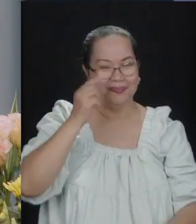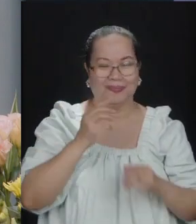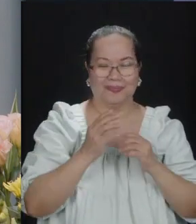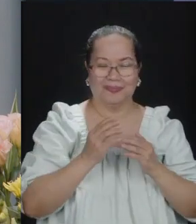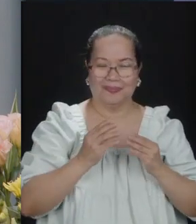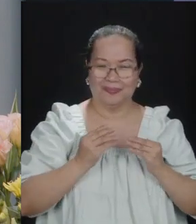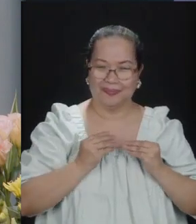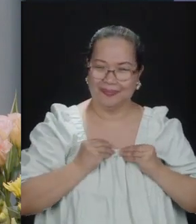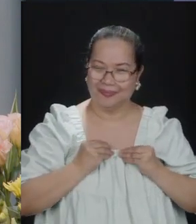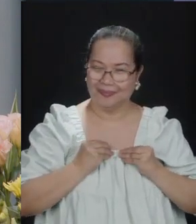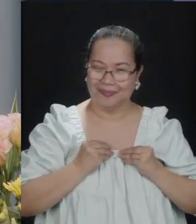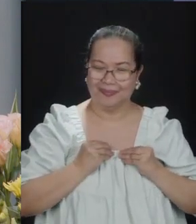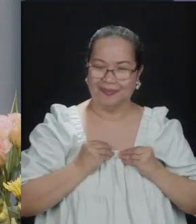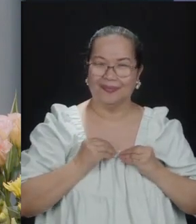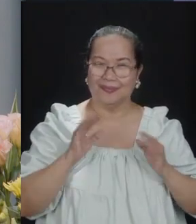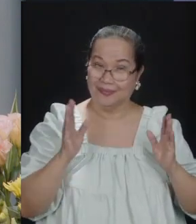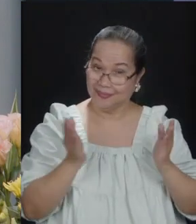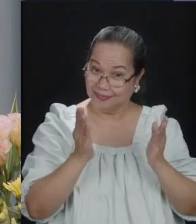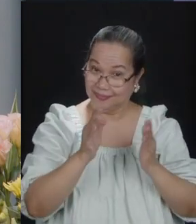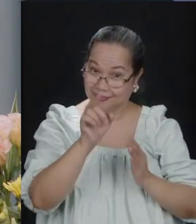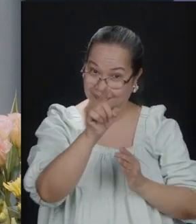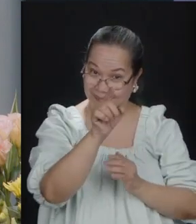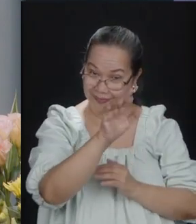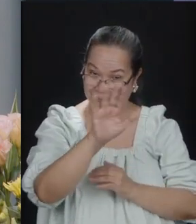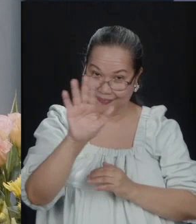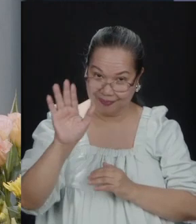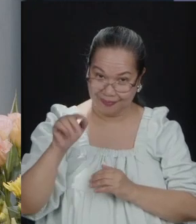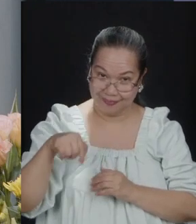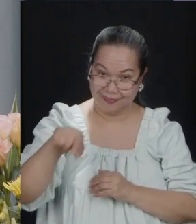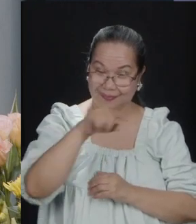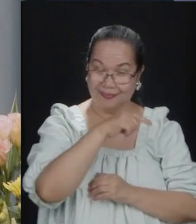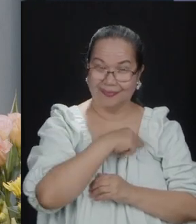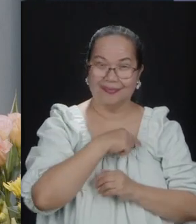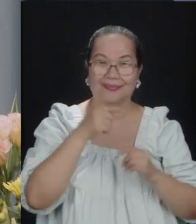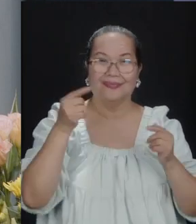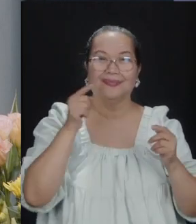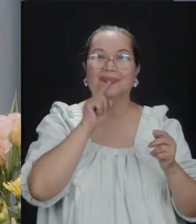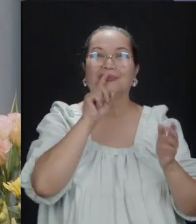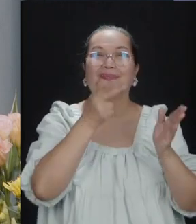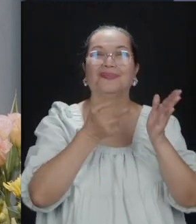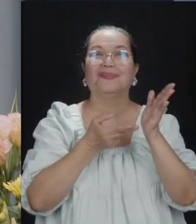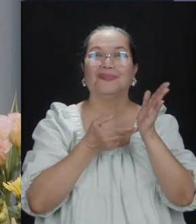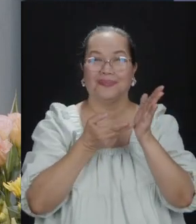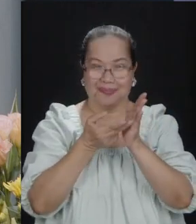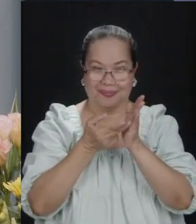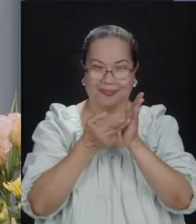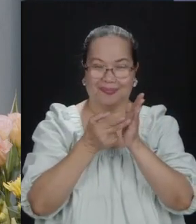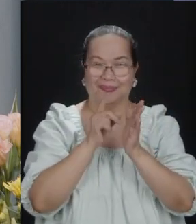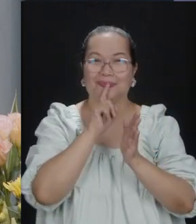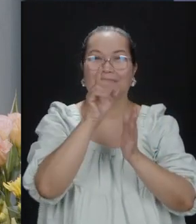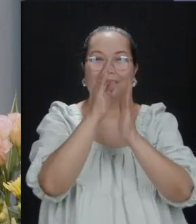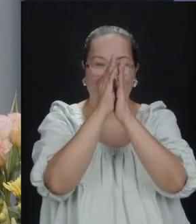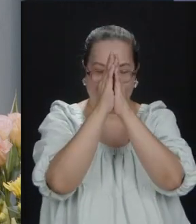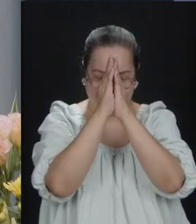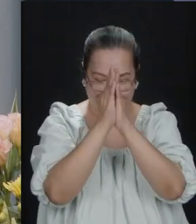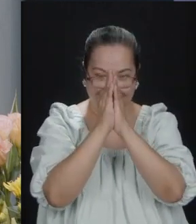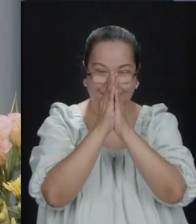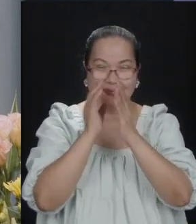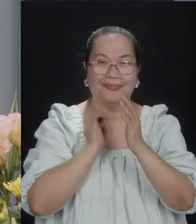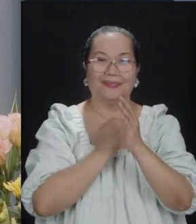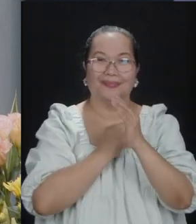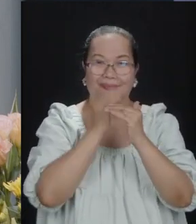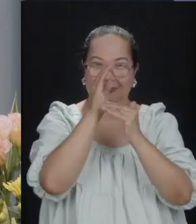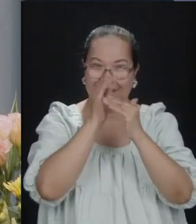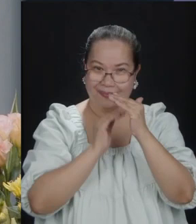let this be an encouragement to us. Our sincere and trusting prayers and our